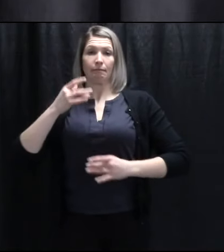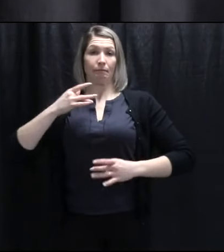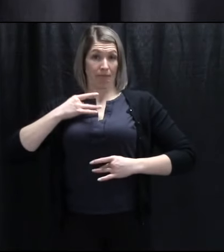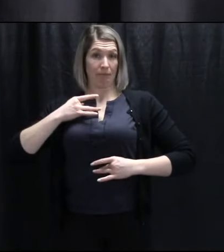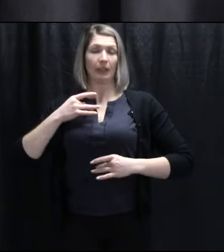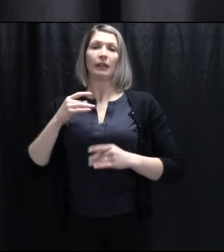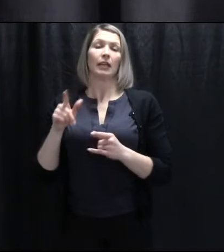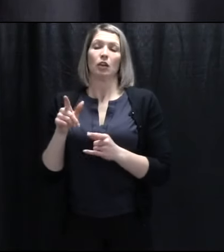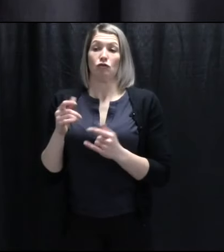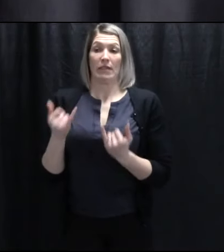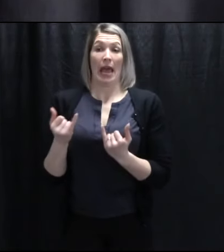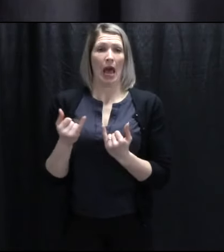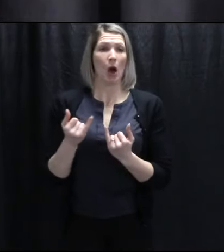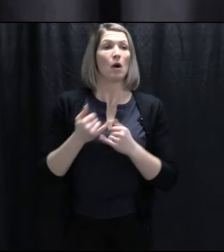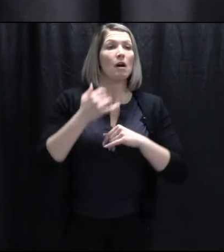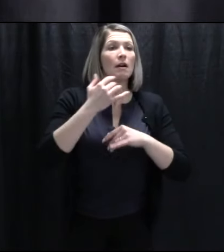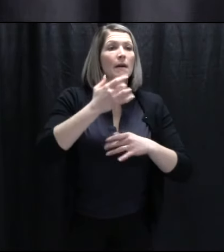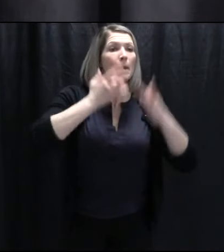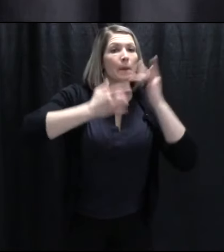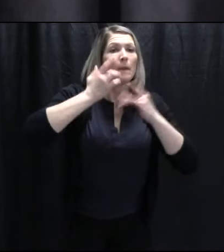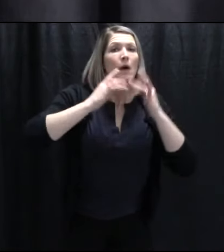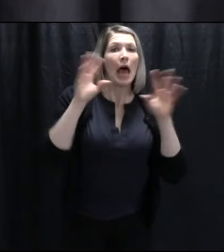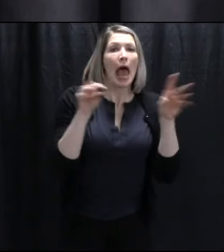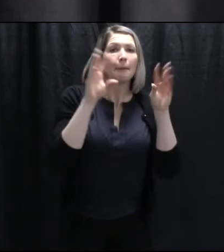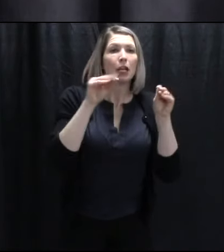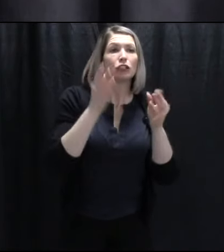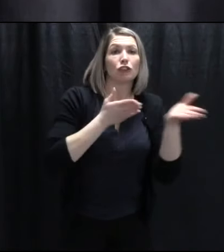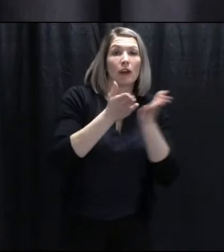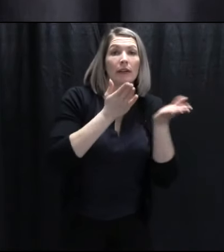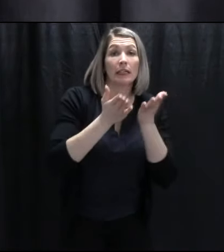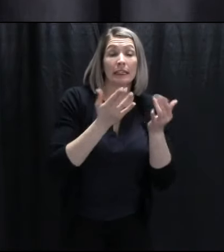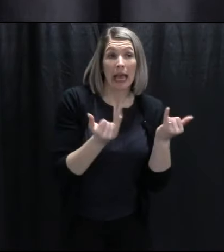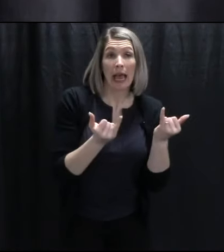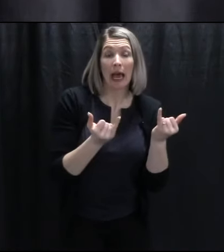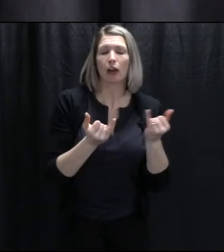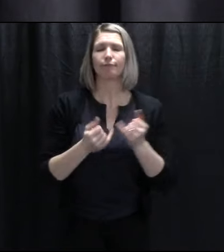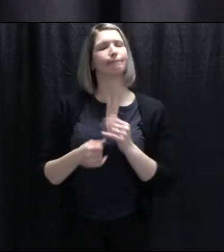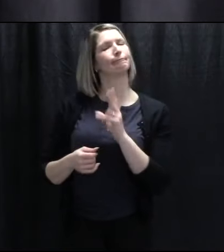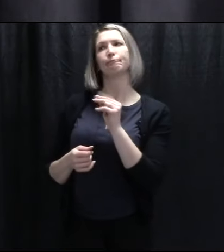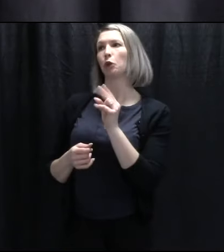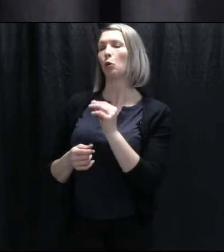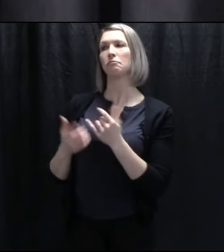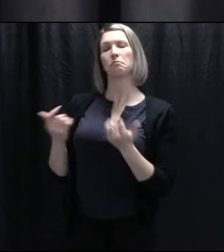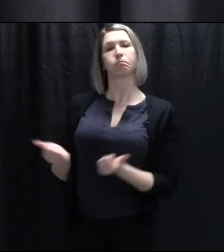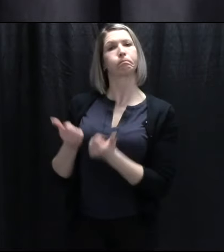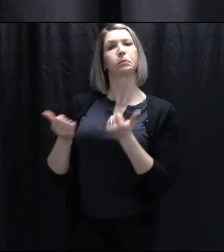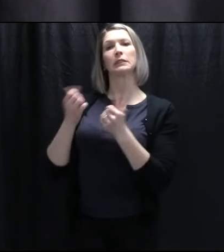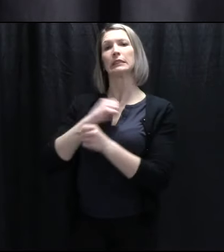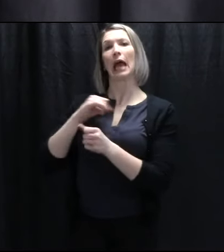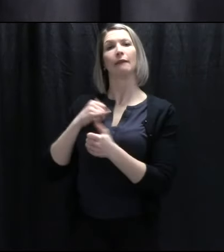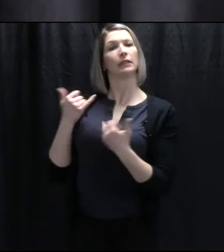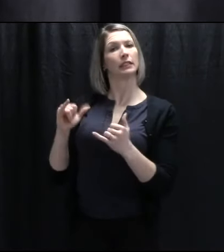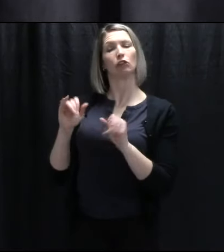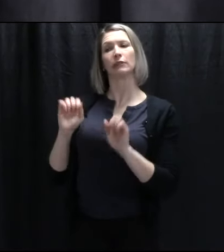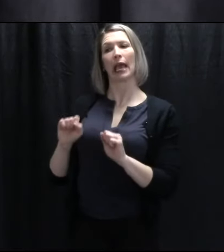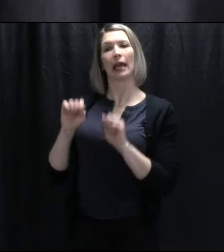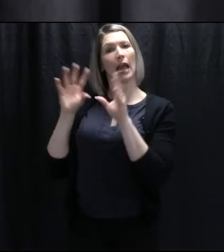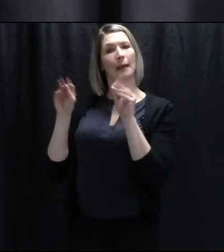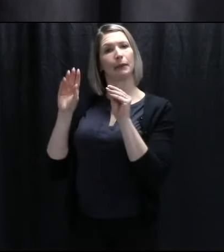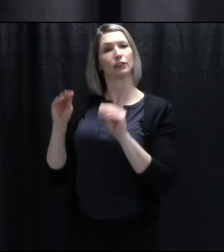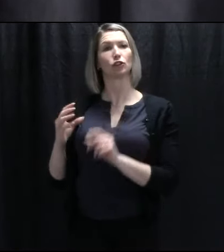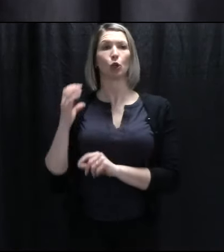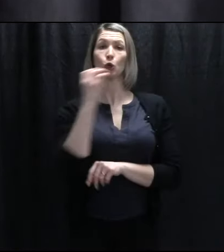not advised me of any concerns at the moment. It's obviously something we keep an eye on, and it's a